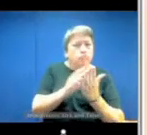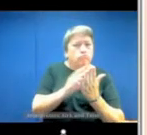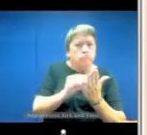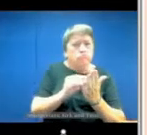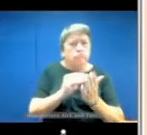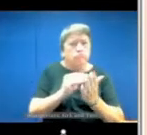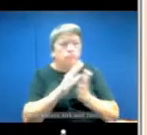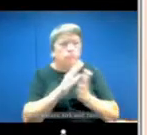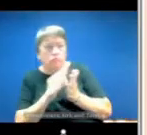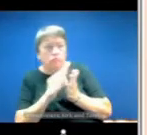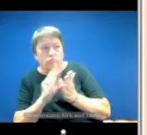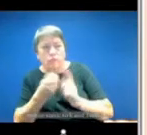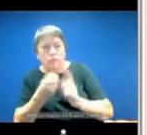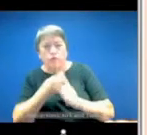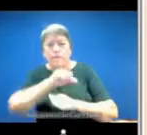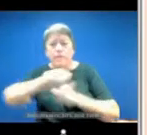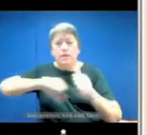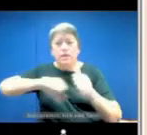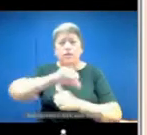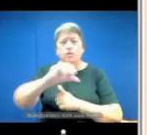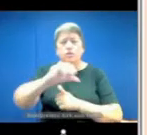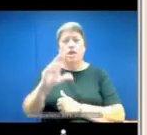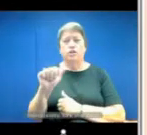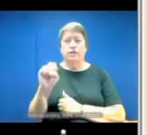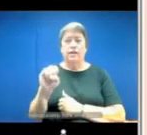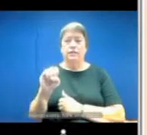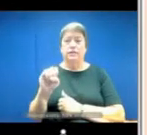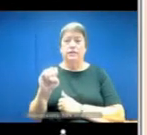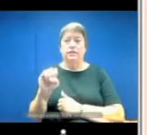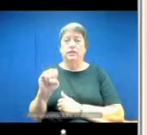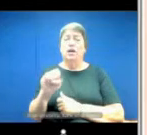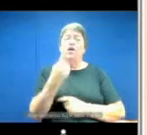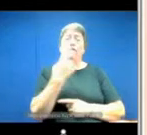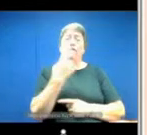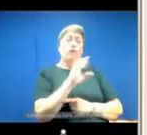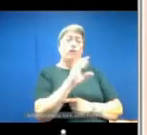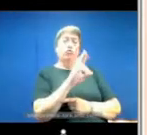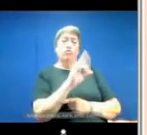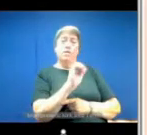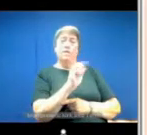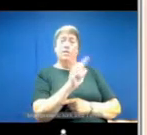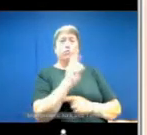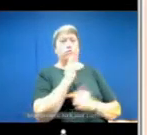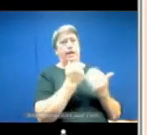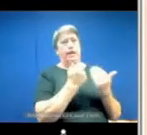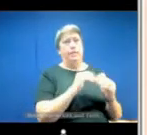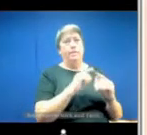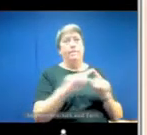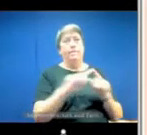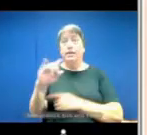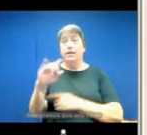It's very limited in a criminal context, but it's quite extensive in the civil arena.